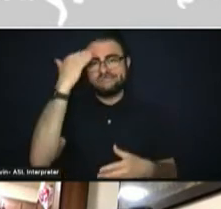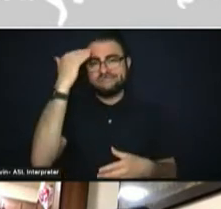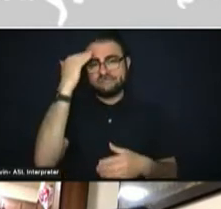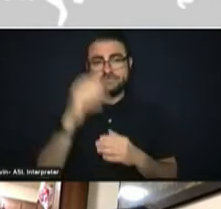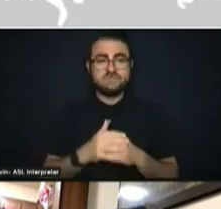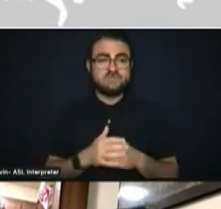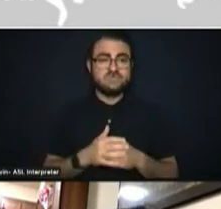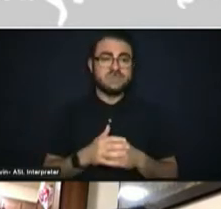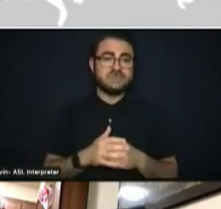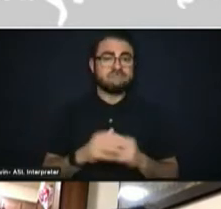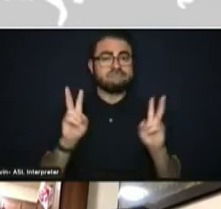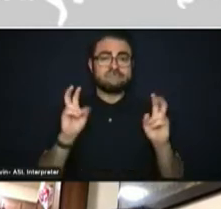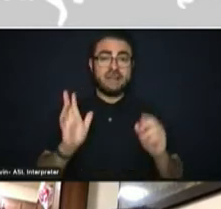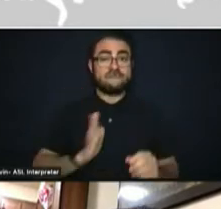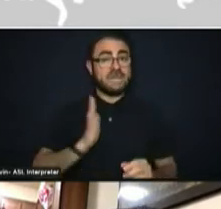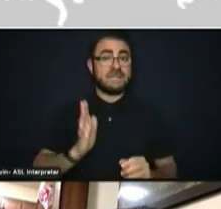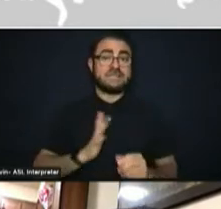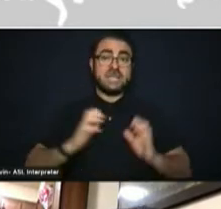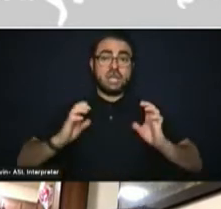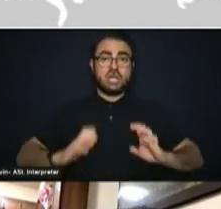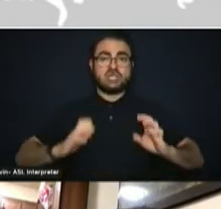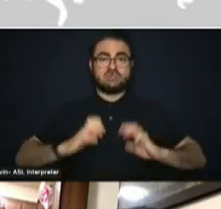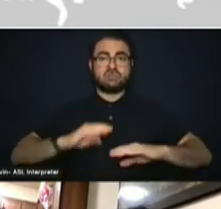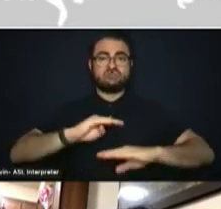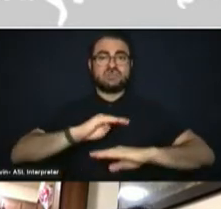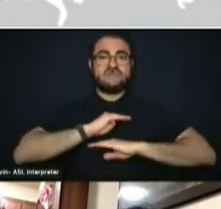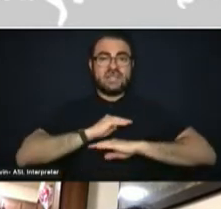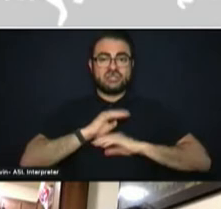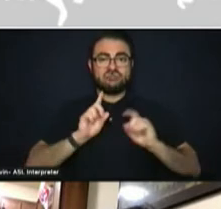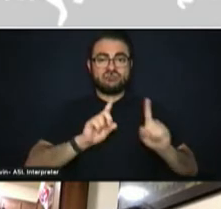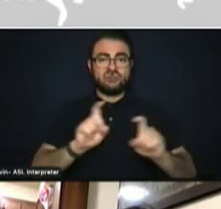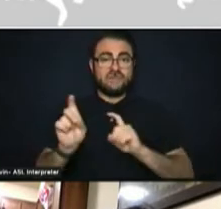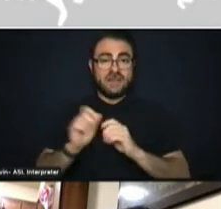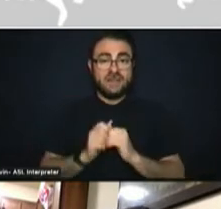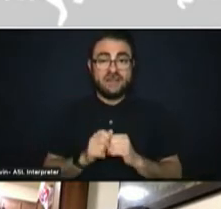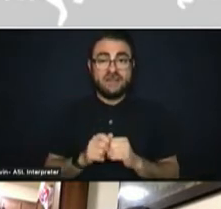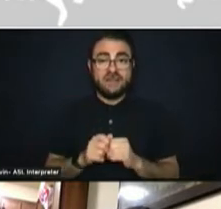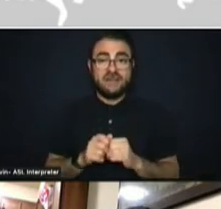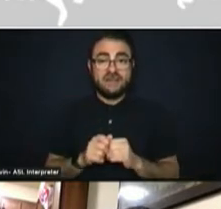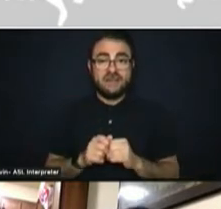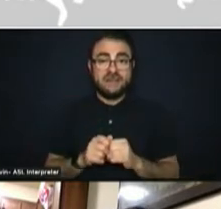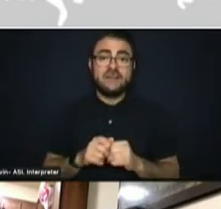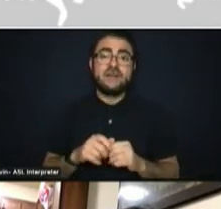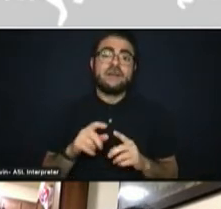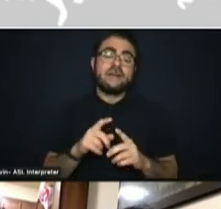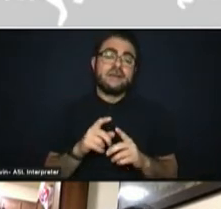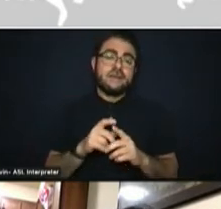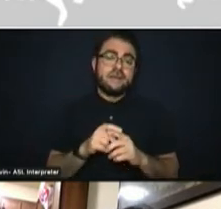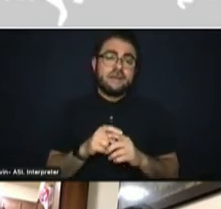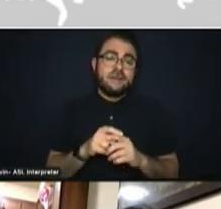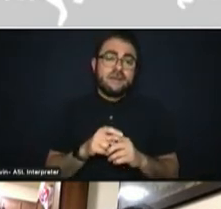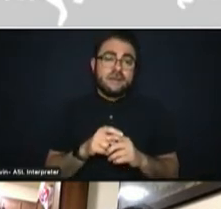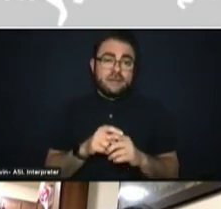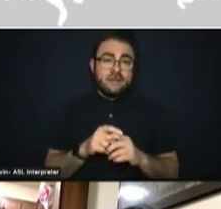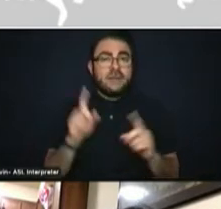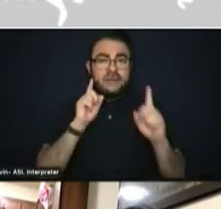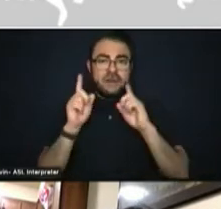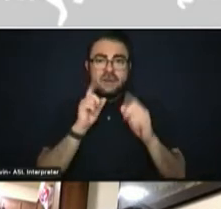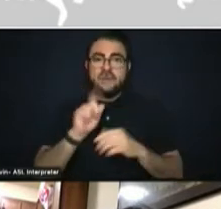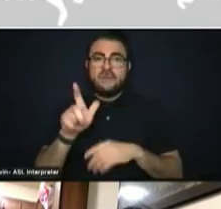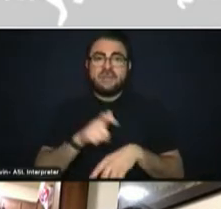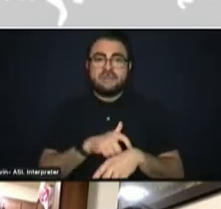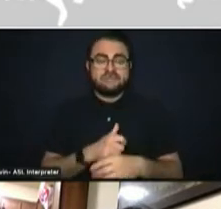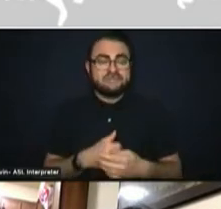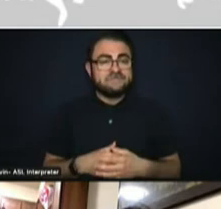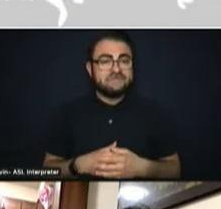fancy customer satisfaction survey that you're familiar with when you get them all the time. But this time, you know, the